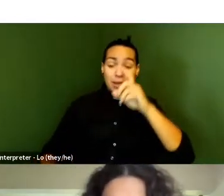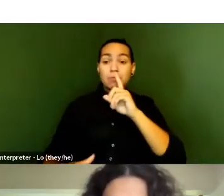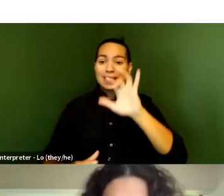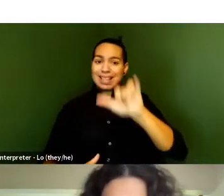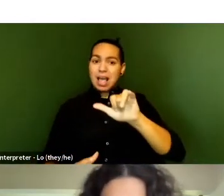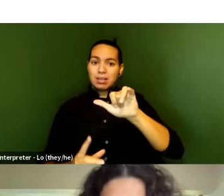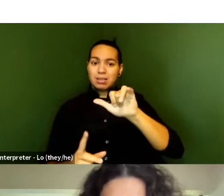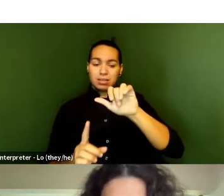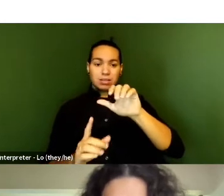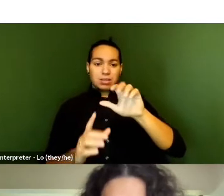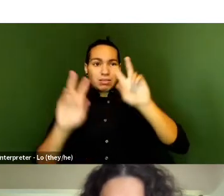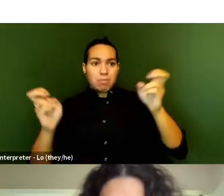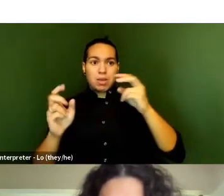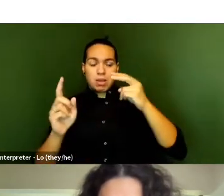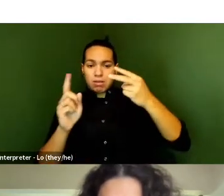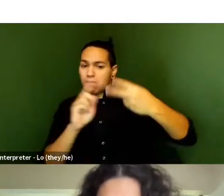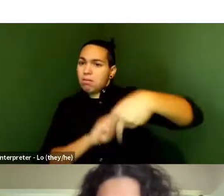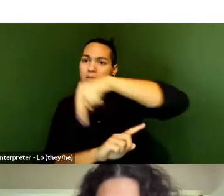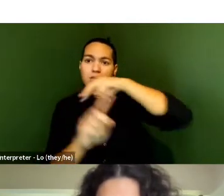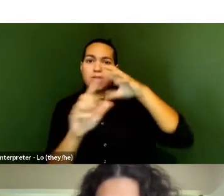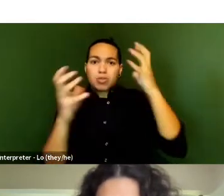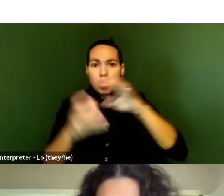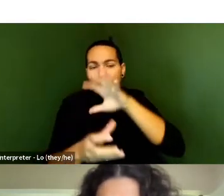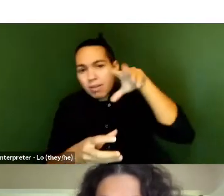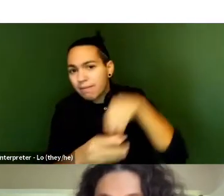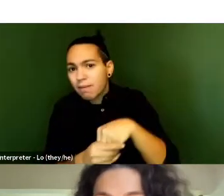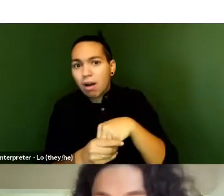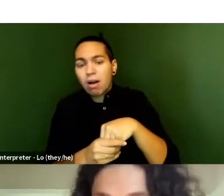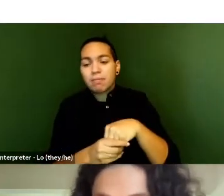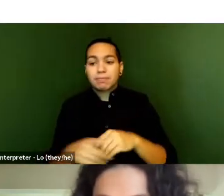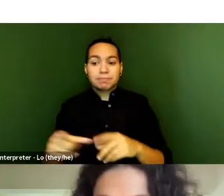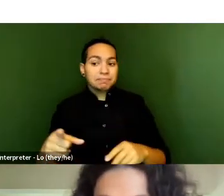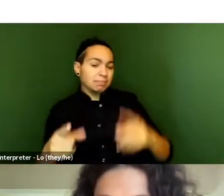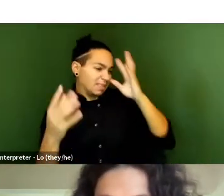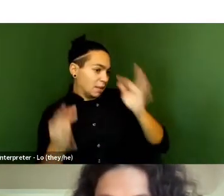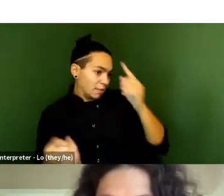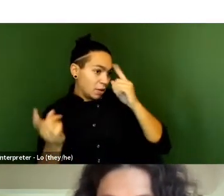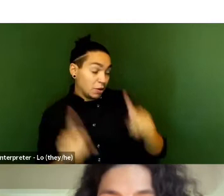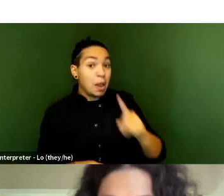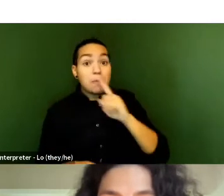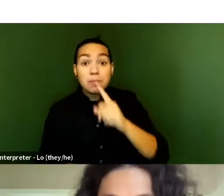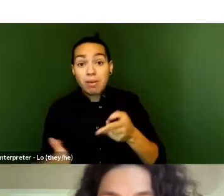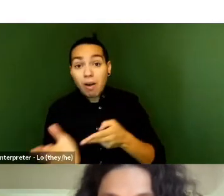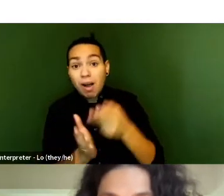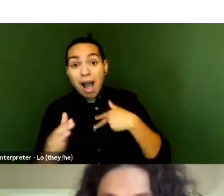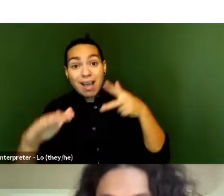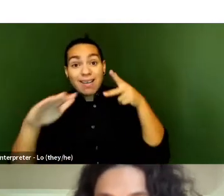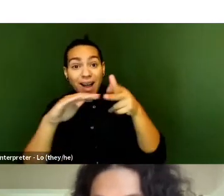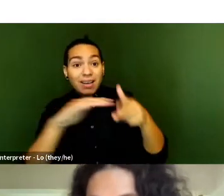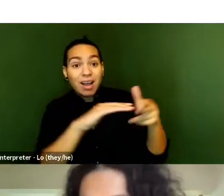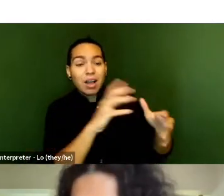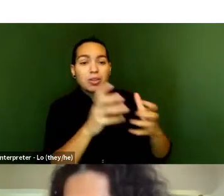multifaceted subject. Absolutely. I really actually cut so much from this because I didn't want